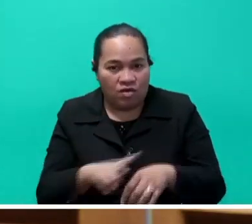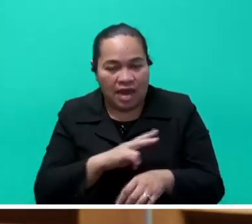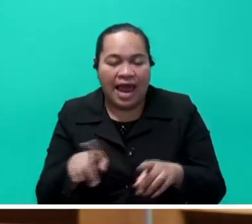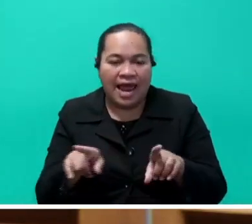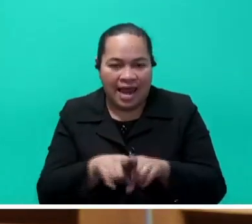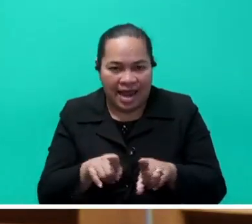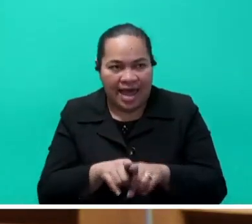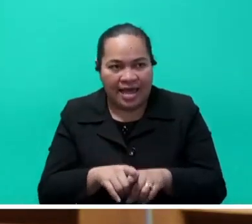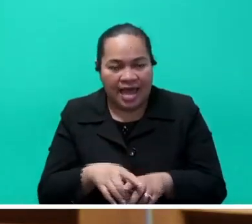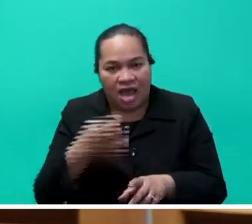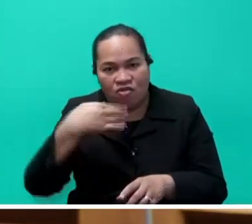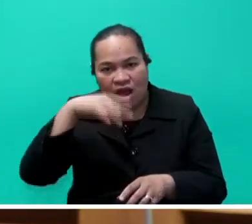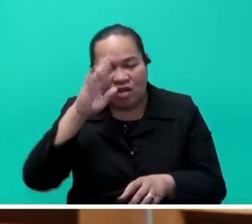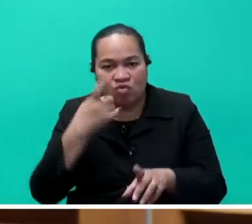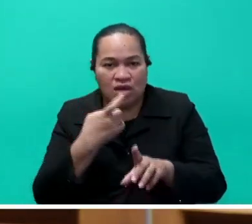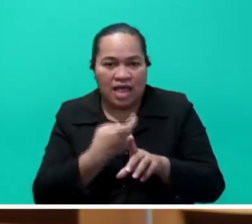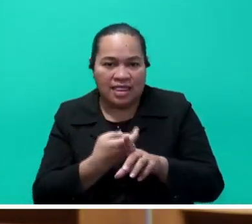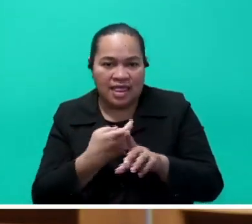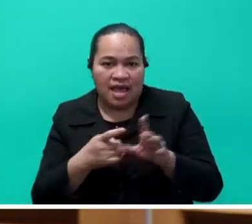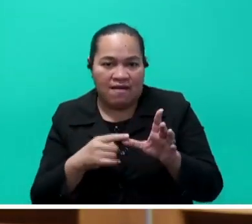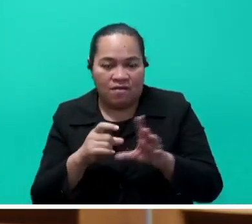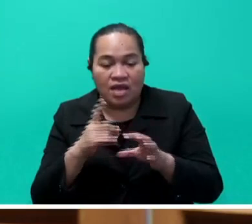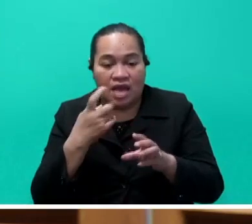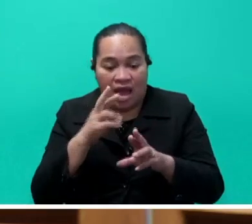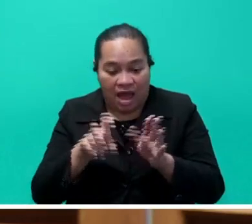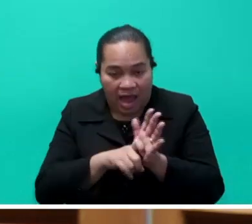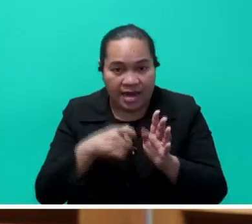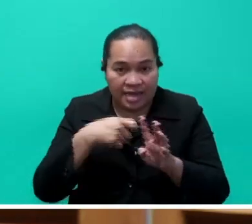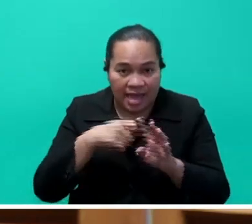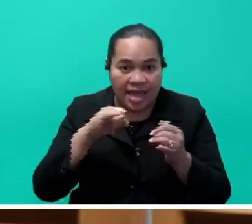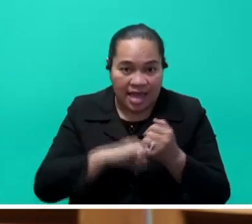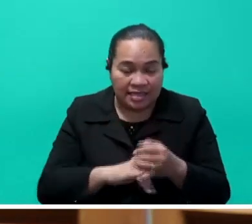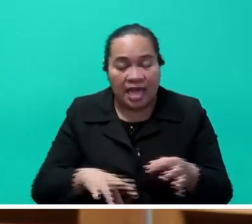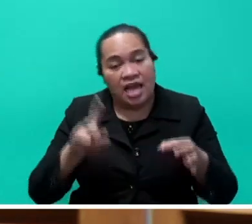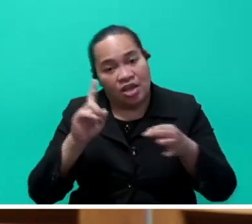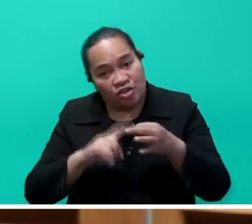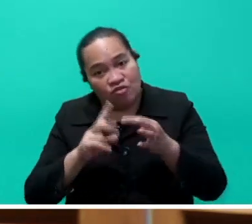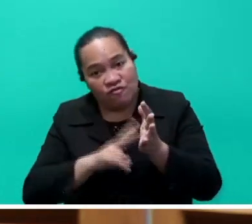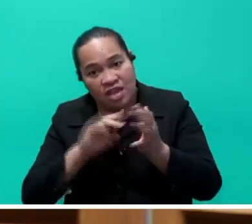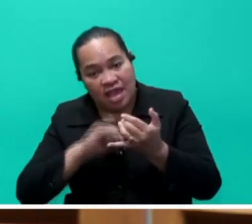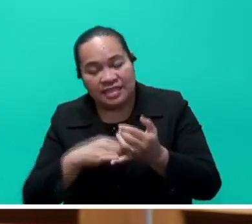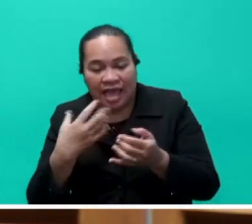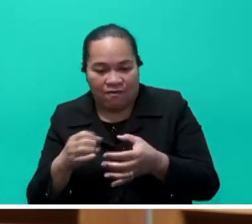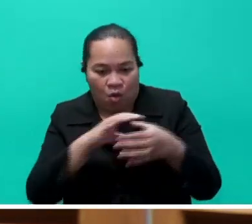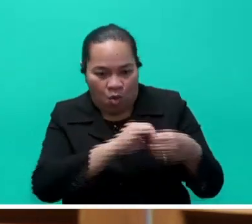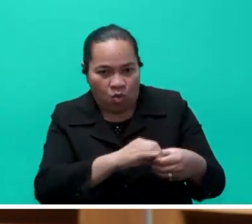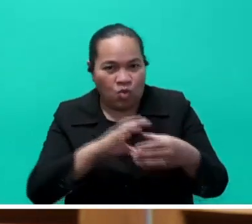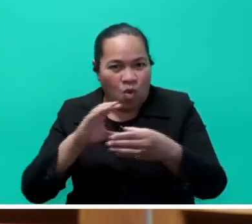Wulevu schools, Queen Victoria School, and other schools around Fiji.